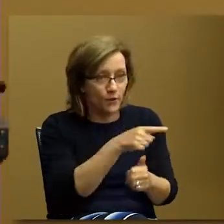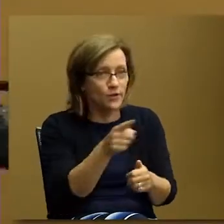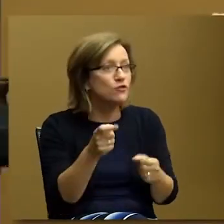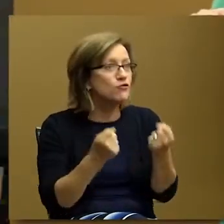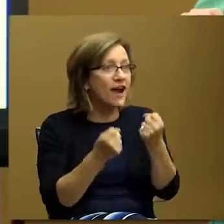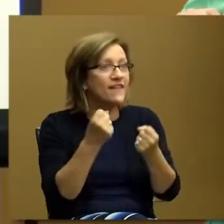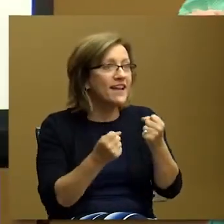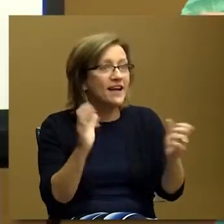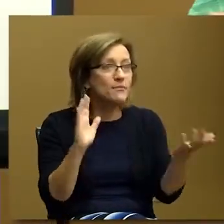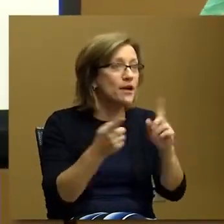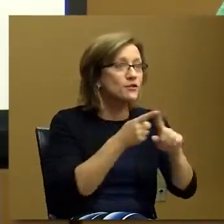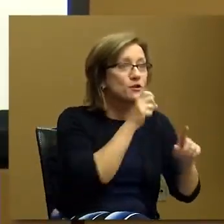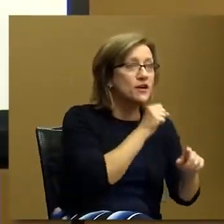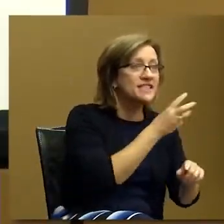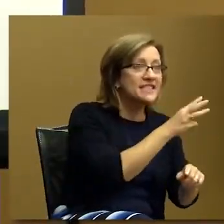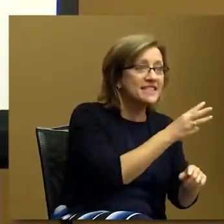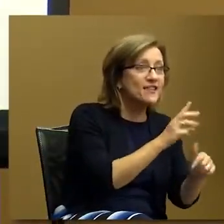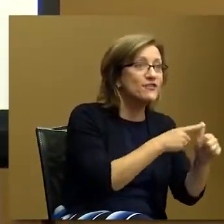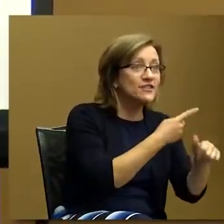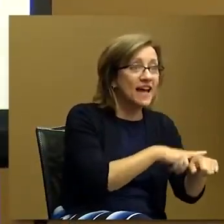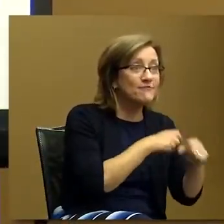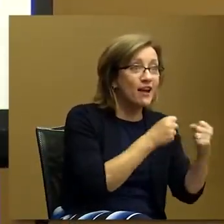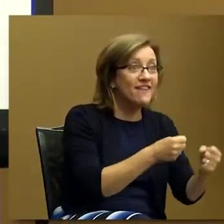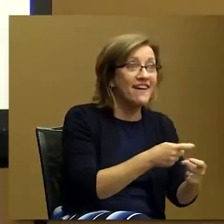Anybody want to talk about how you got here?